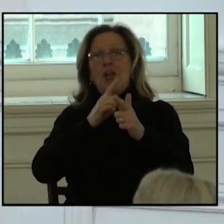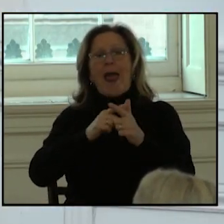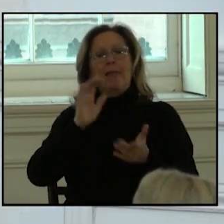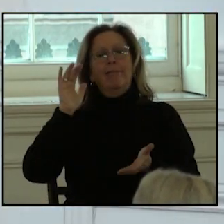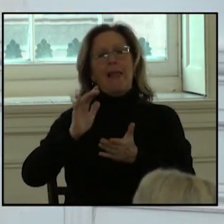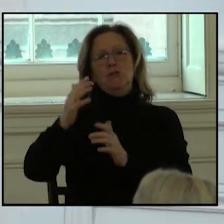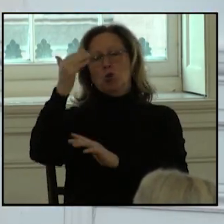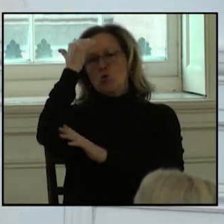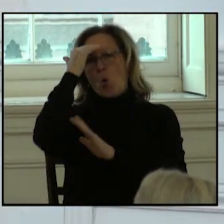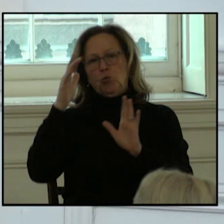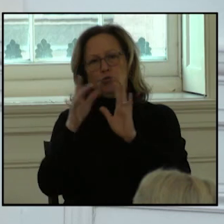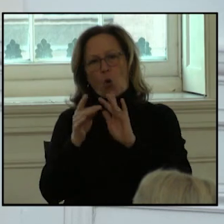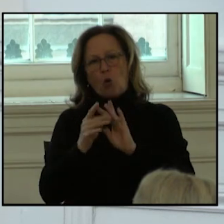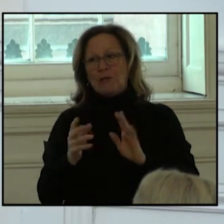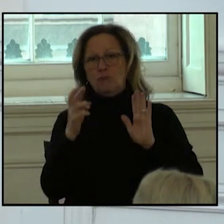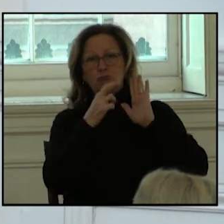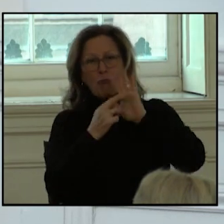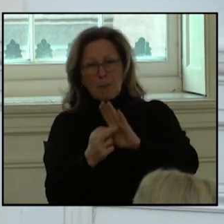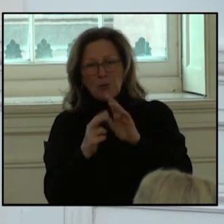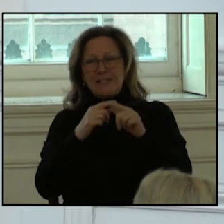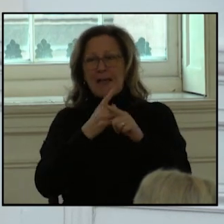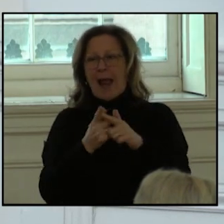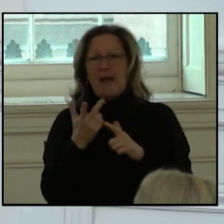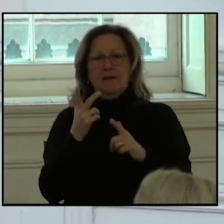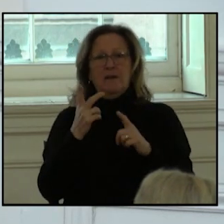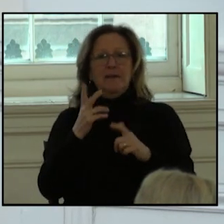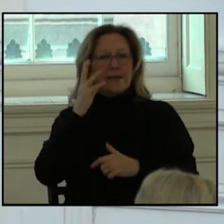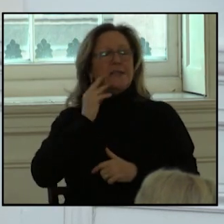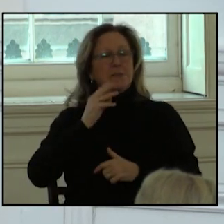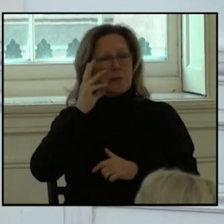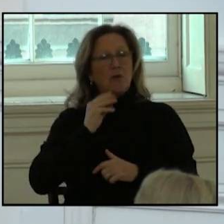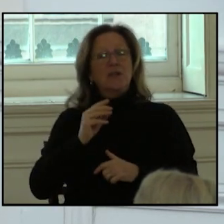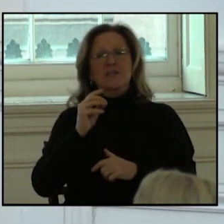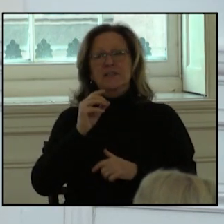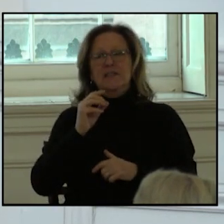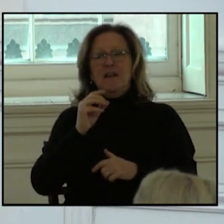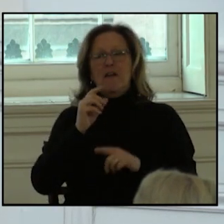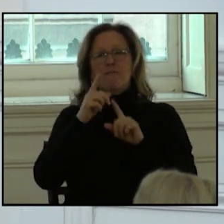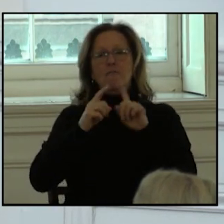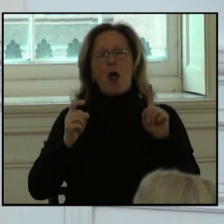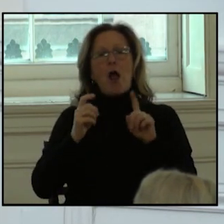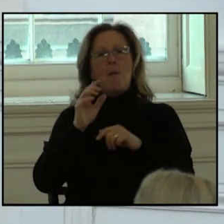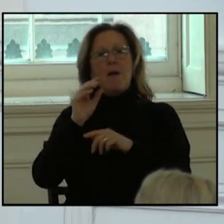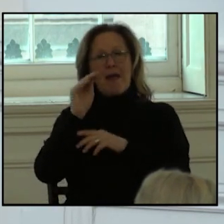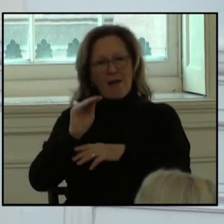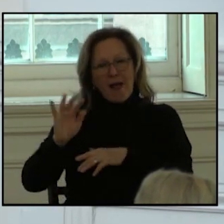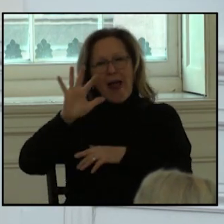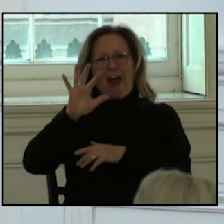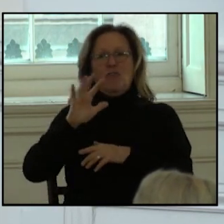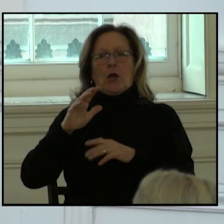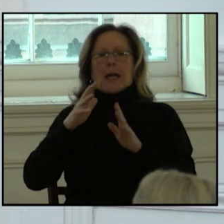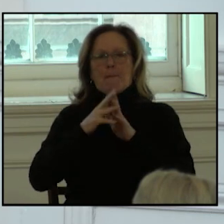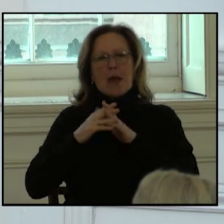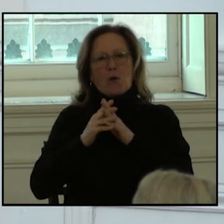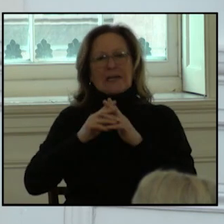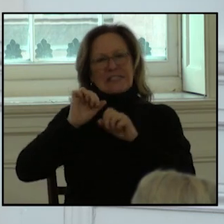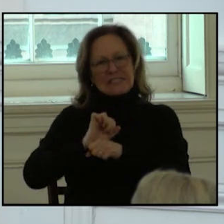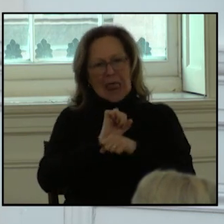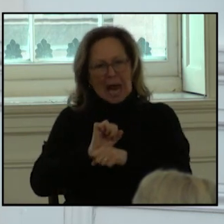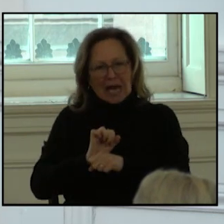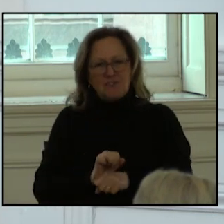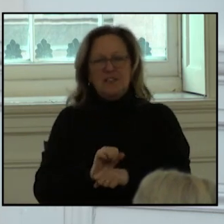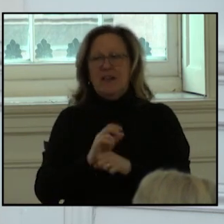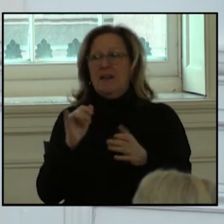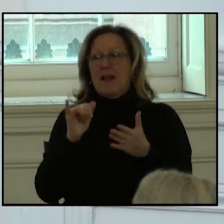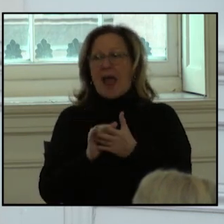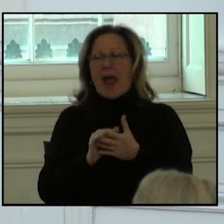stories representing the life experiences of the American enslaved presented from an African-American perspective, which is why we're here